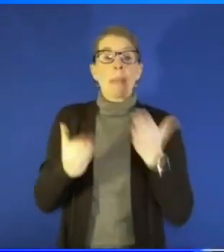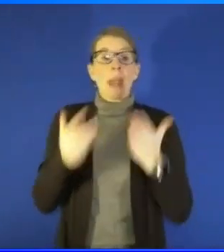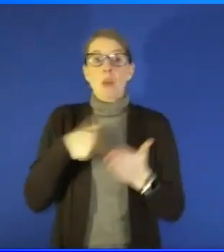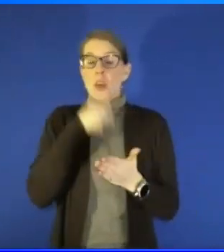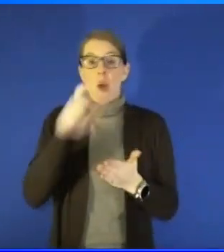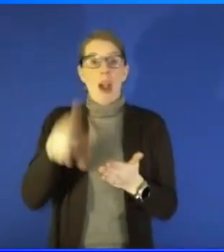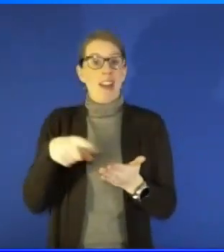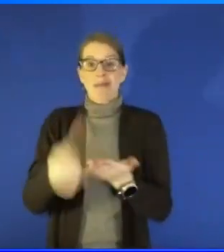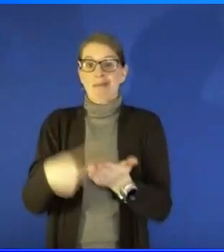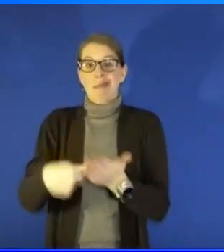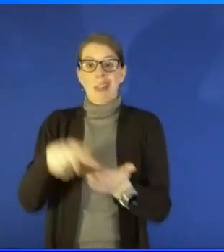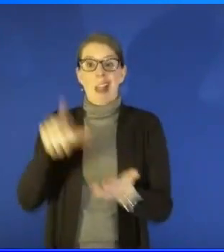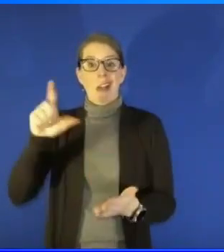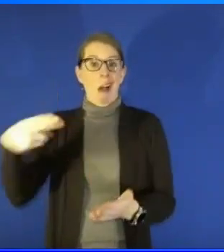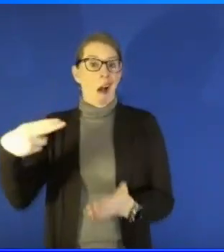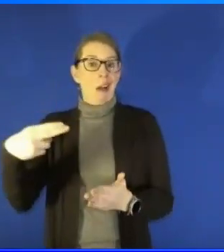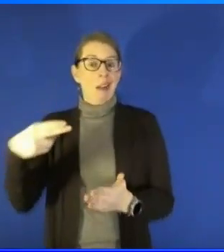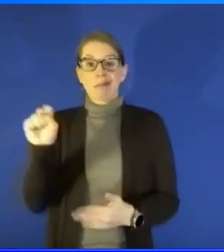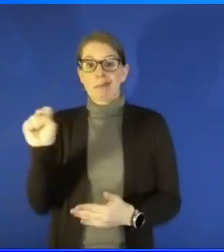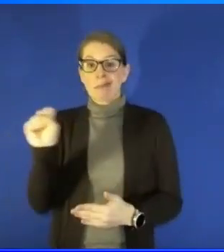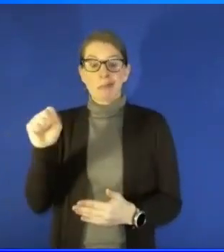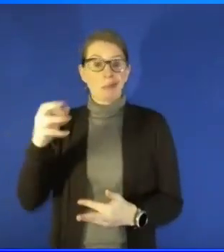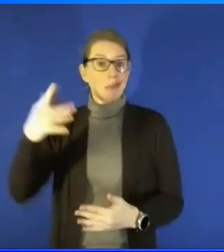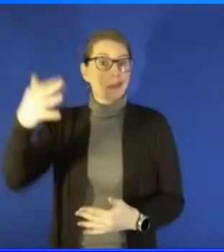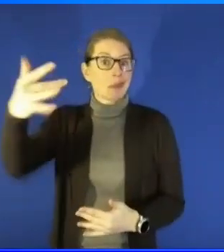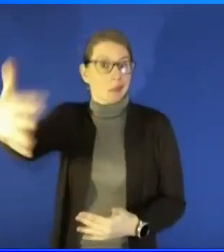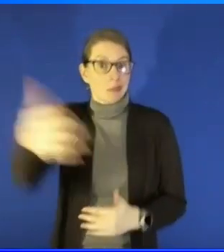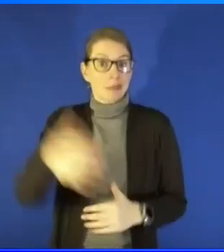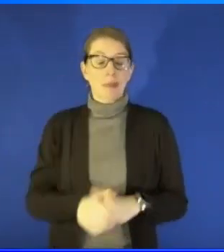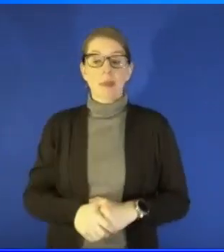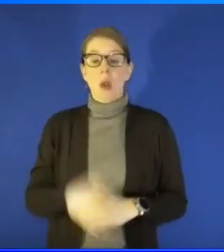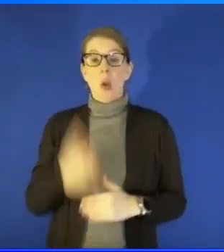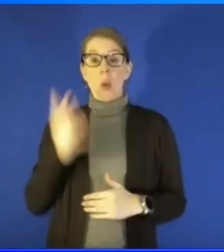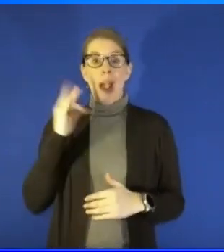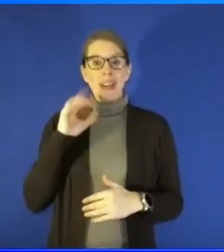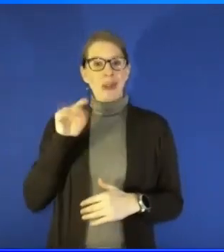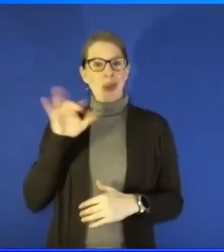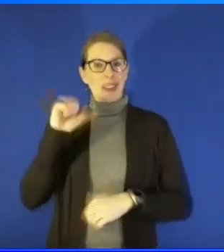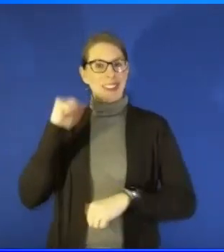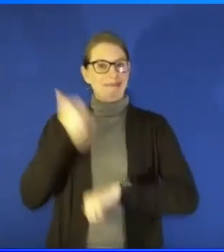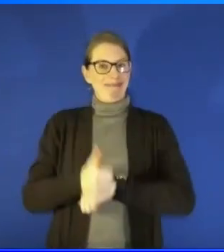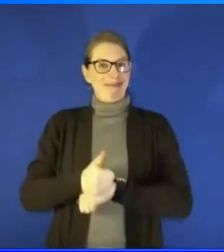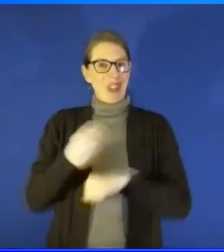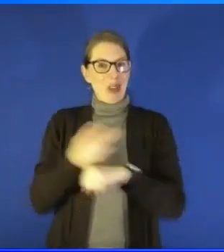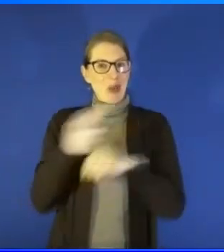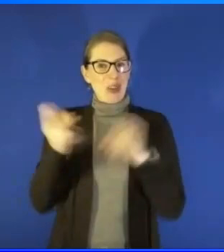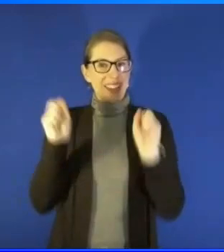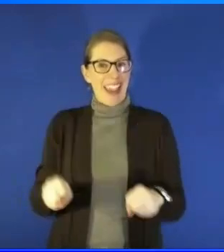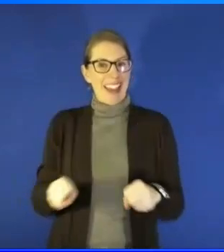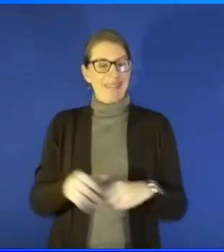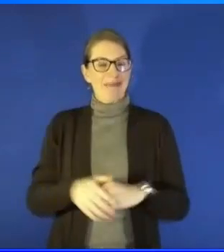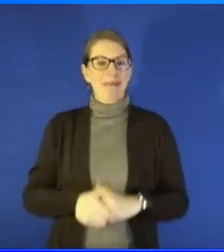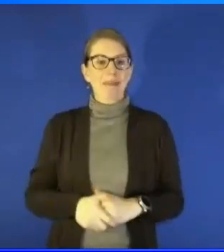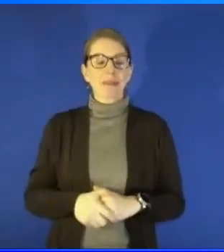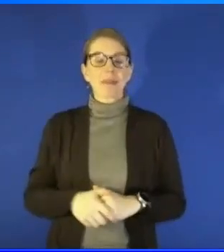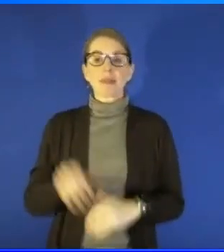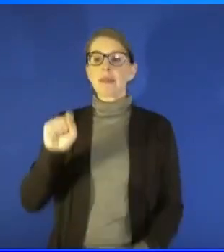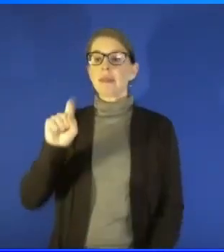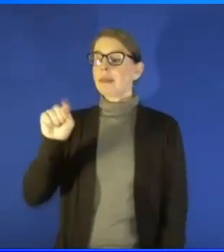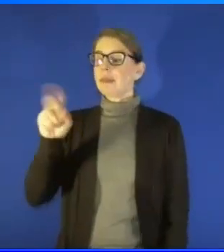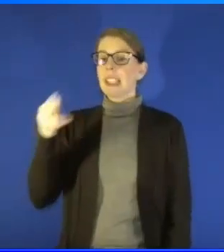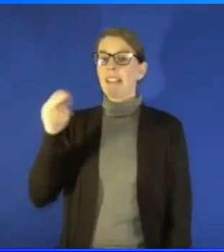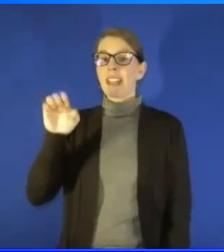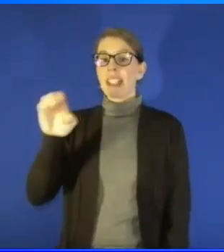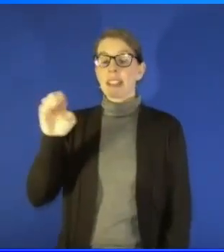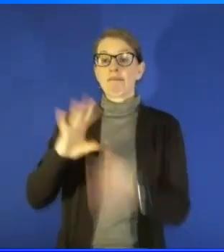haulers down the road after we're able to have those tools in place. And, as Stephanie mentioned, you think